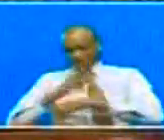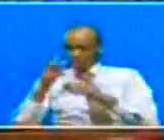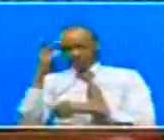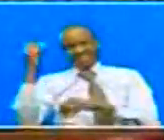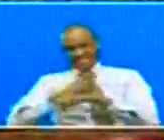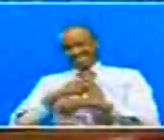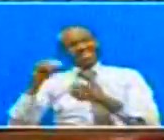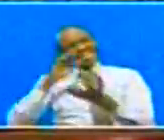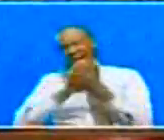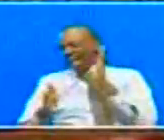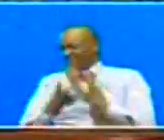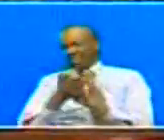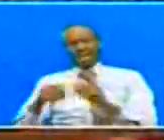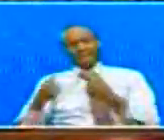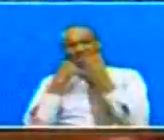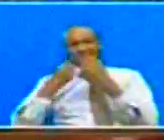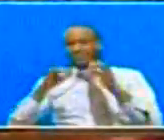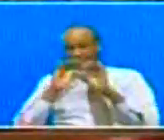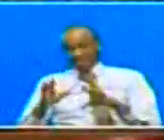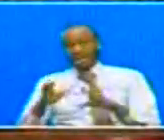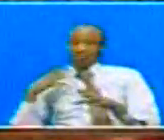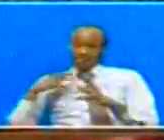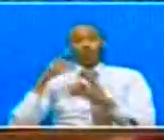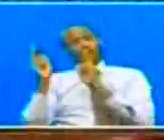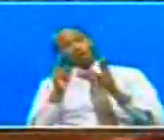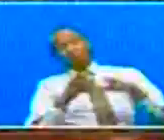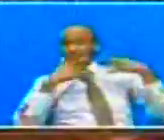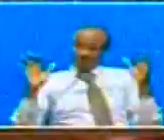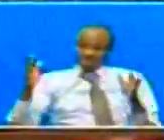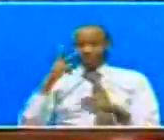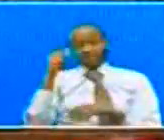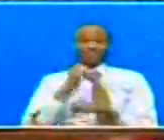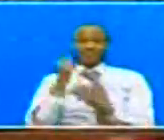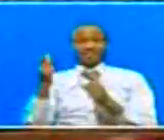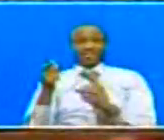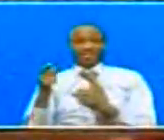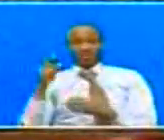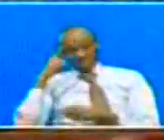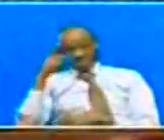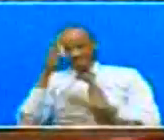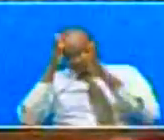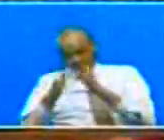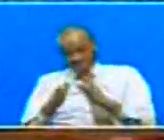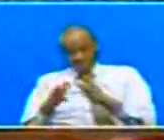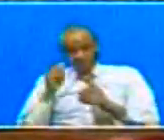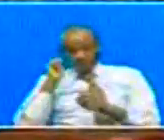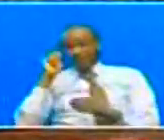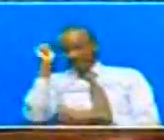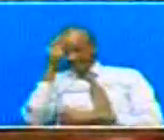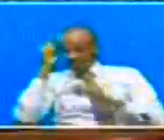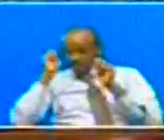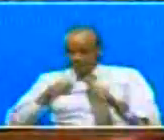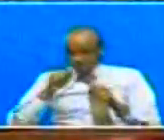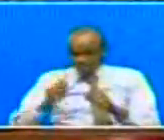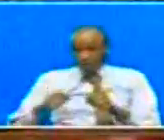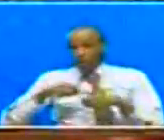days, yes. If nothing happens, yes. If it's back to business as usual by the end of 2015, yes. Will this man, the president, will he end up being a